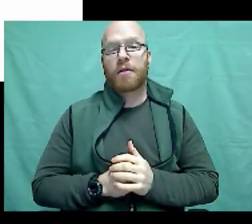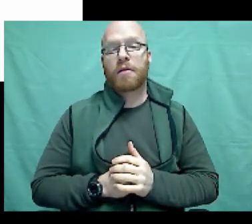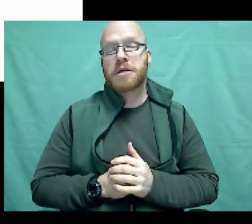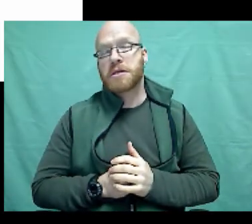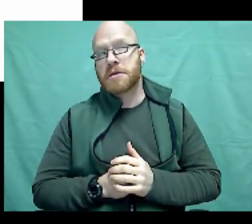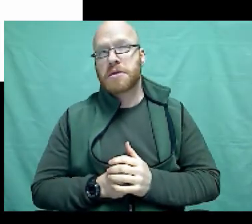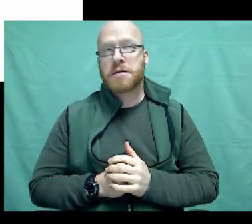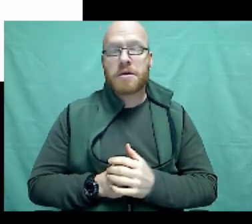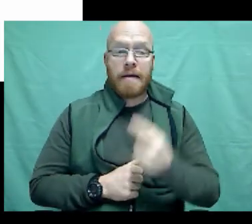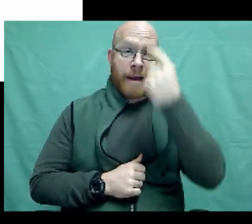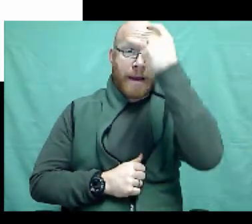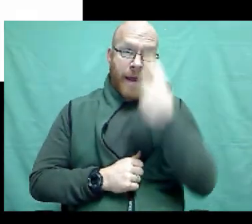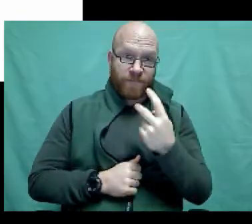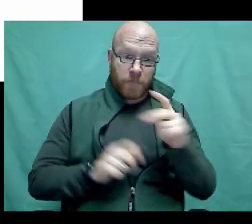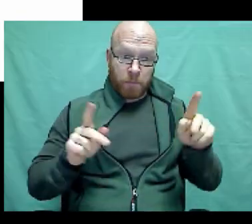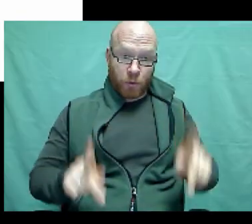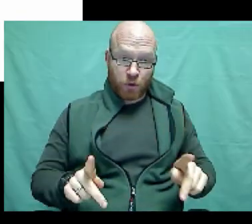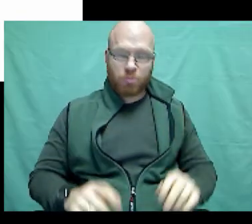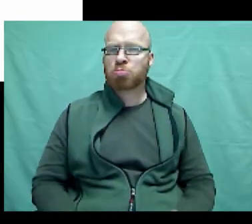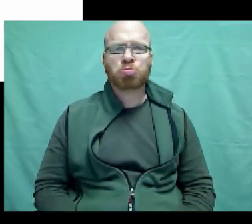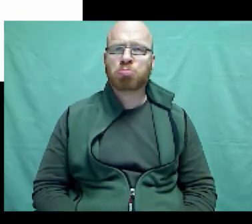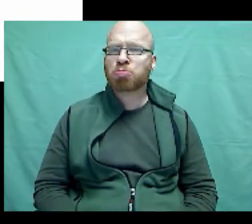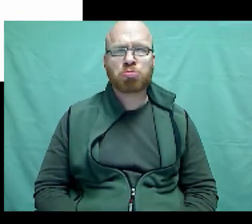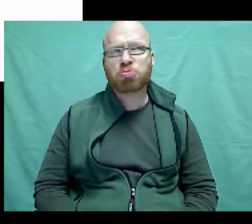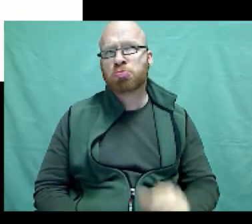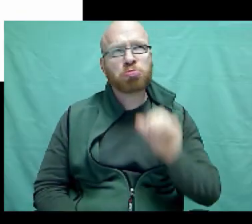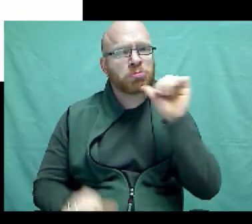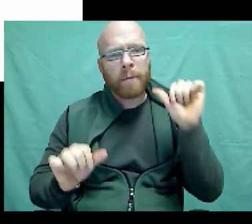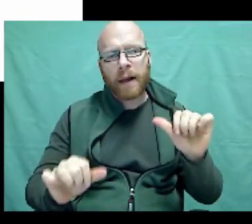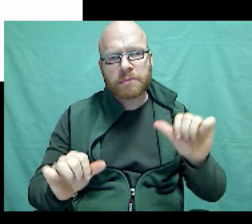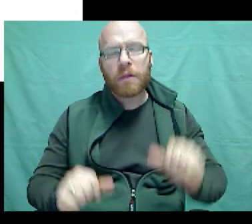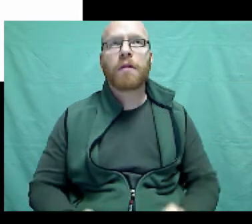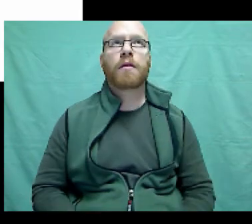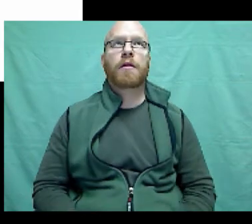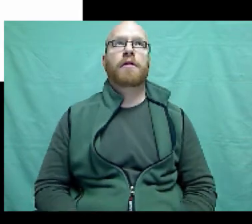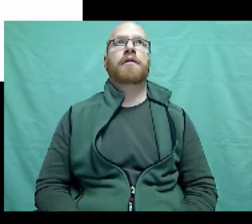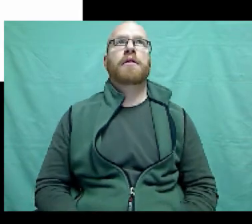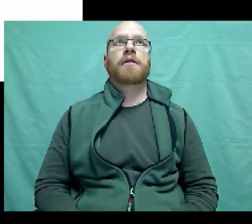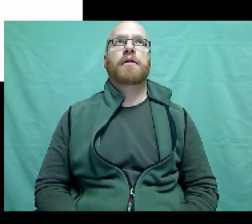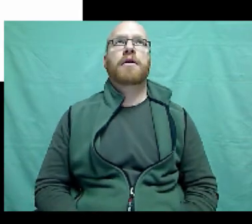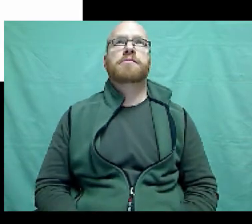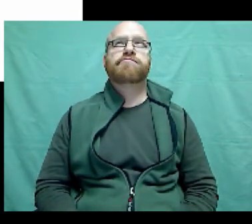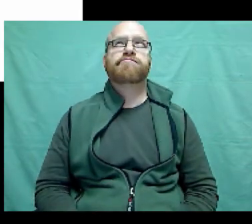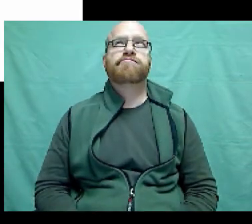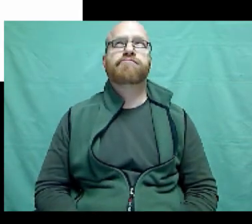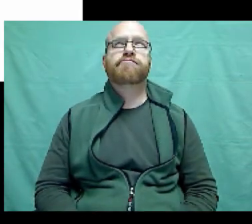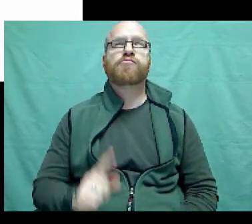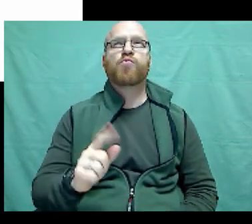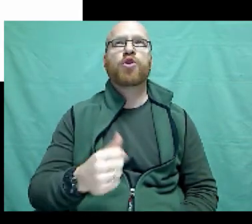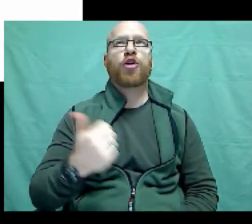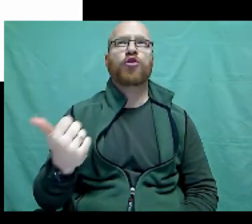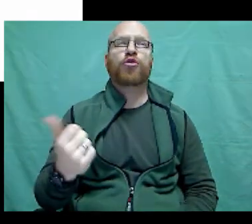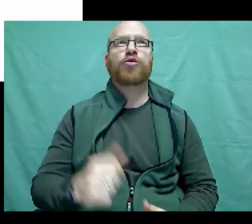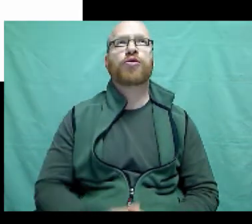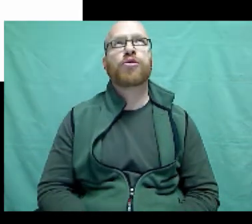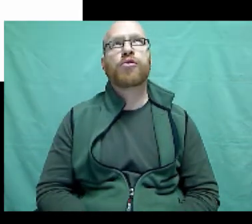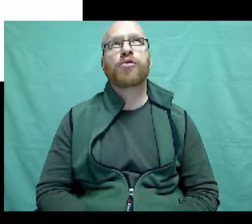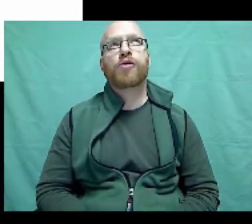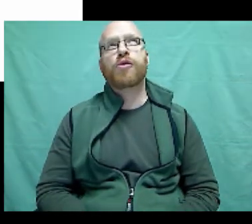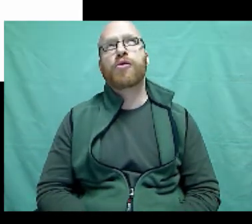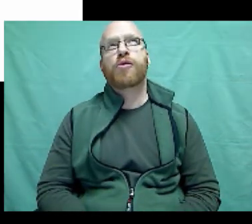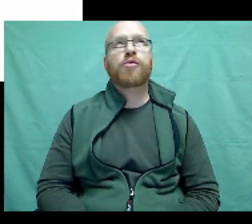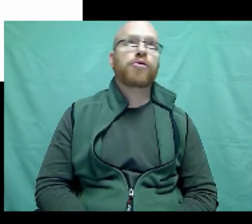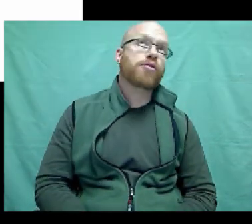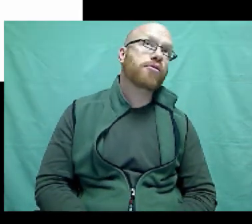not possible? You can't have half a person, so that's not possible. There are some more things that aren't possible, I